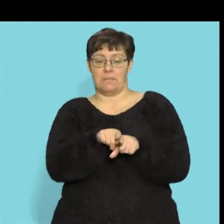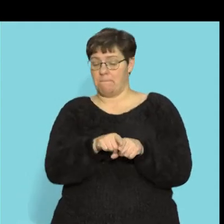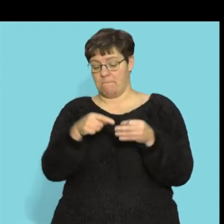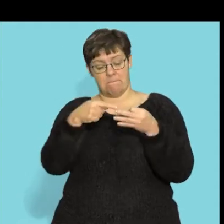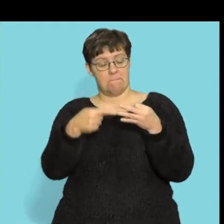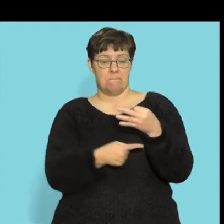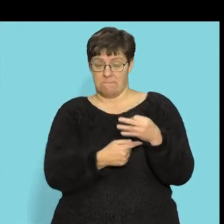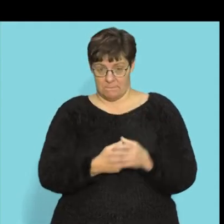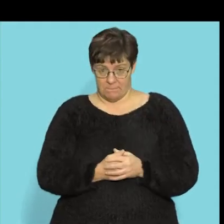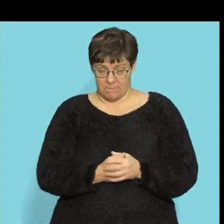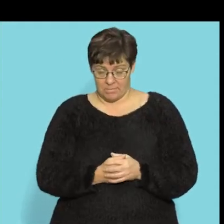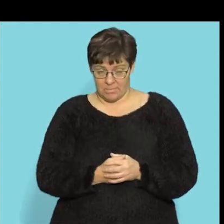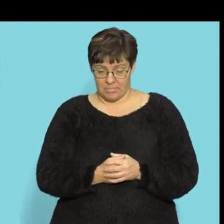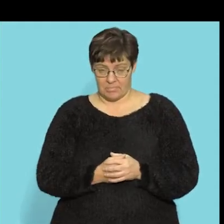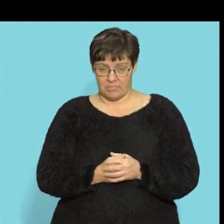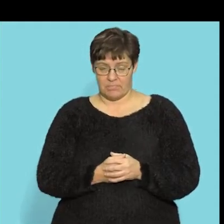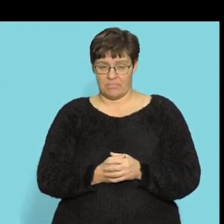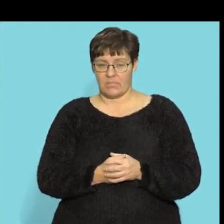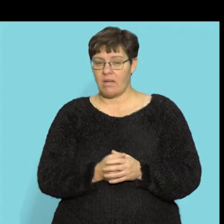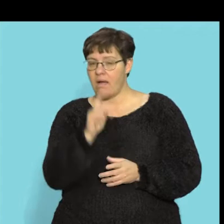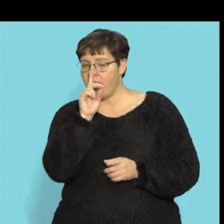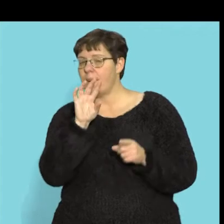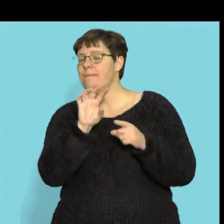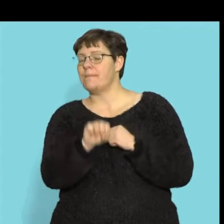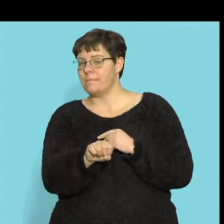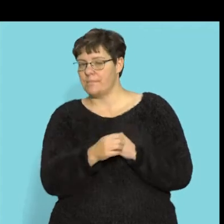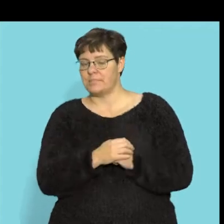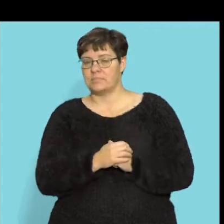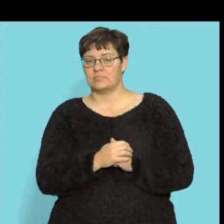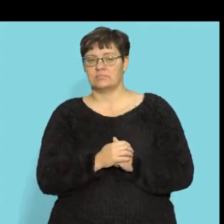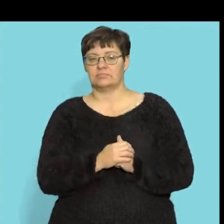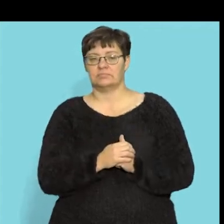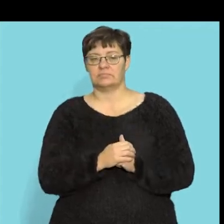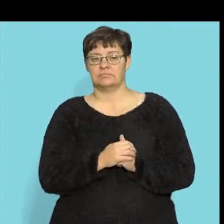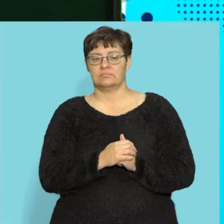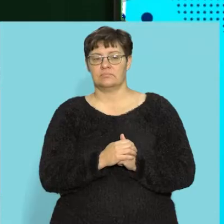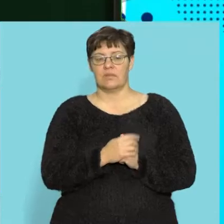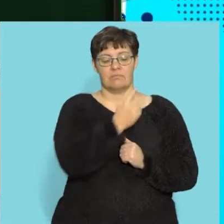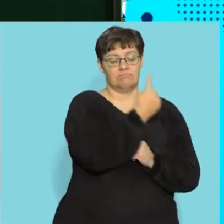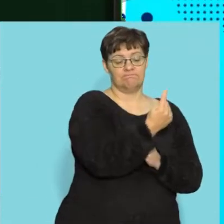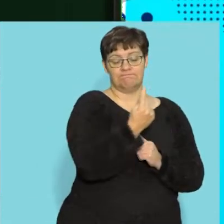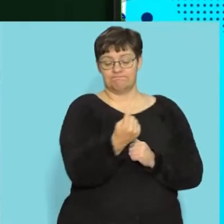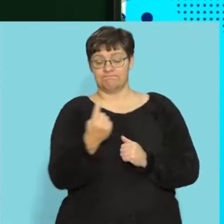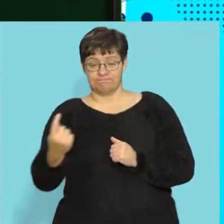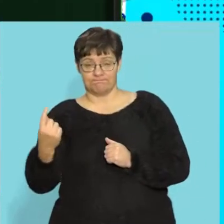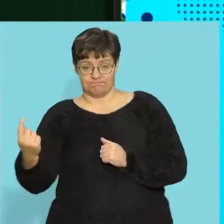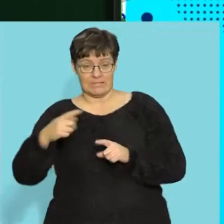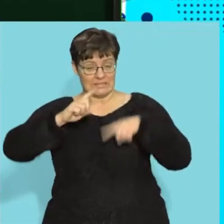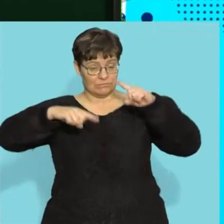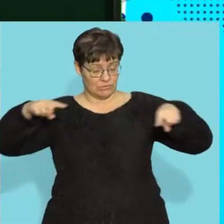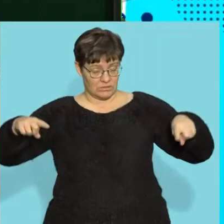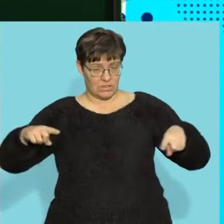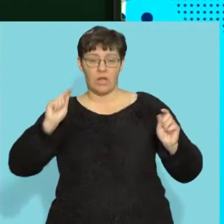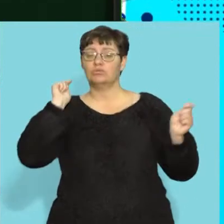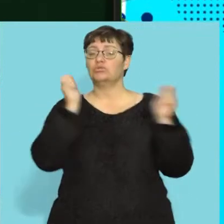of apparatus, the voltage must also be the same. So you do realize that at one point, or at every point of this